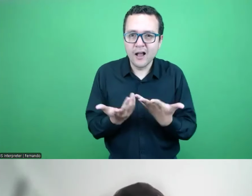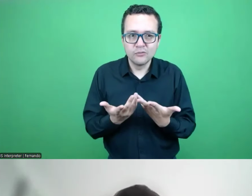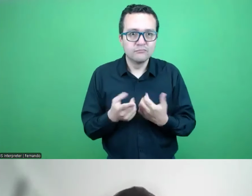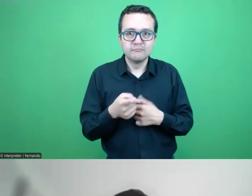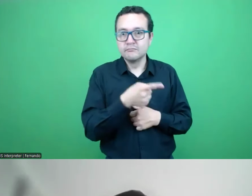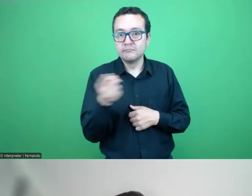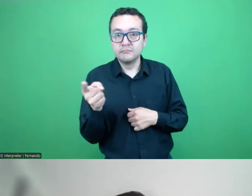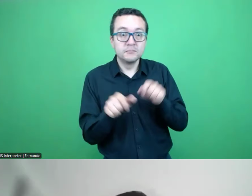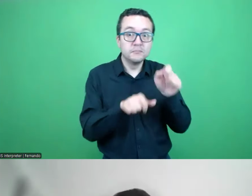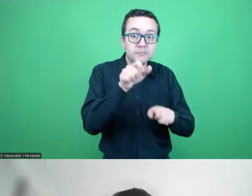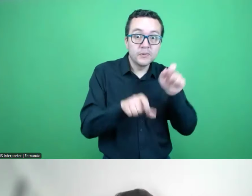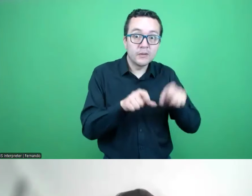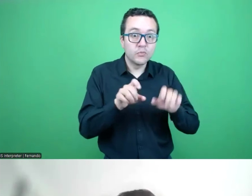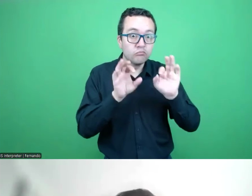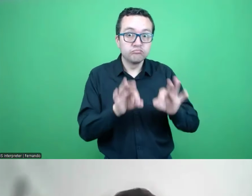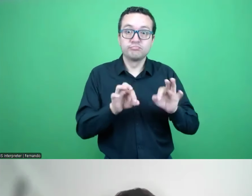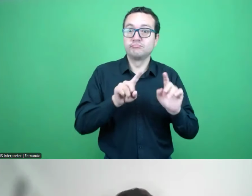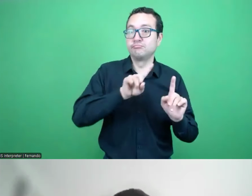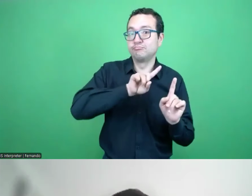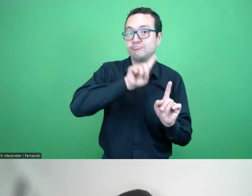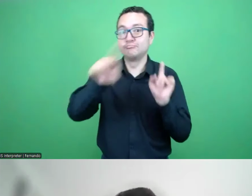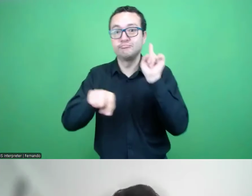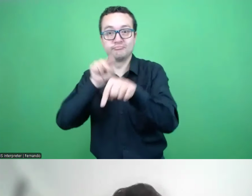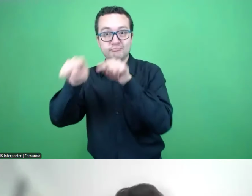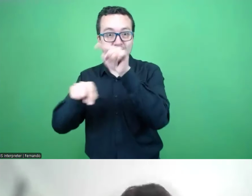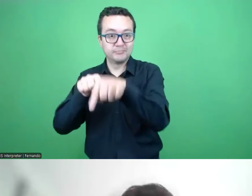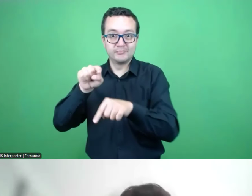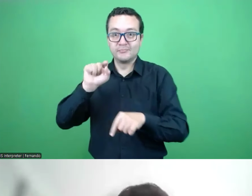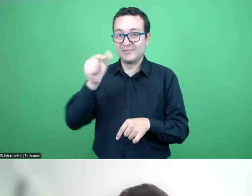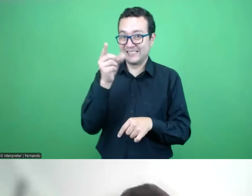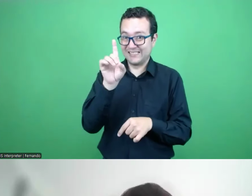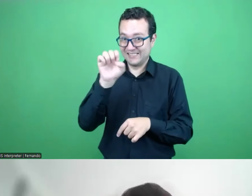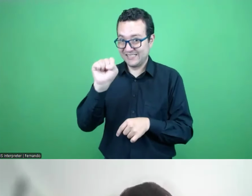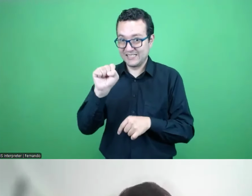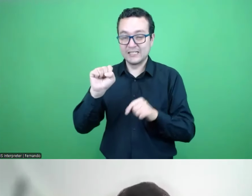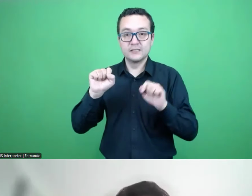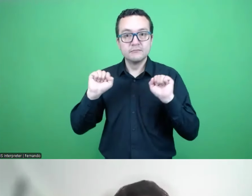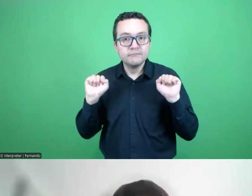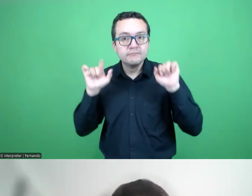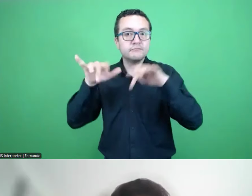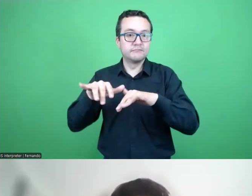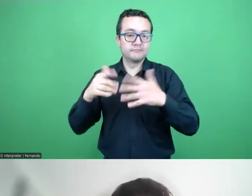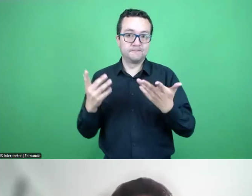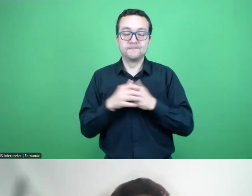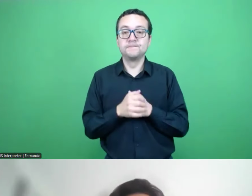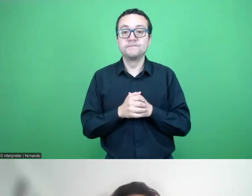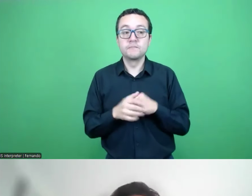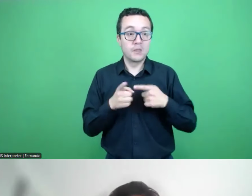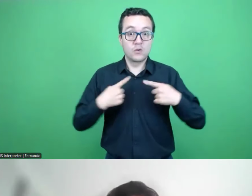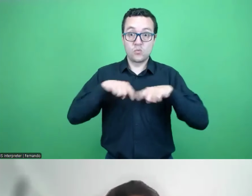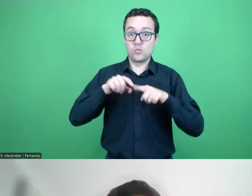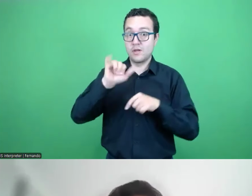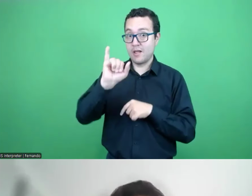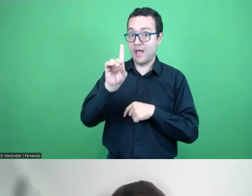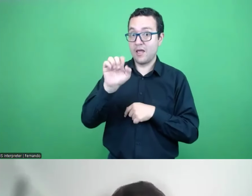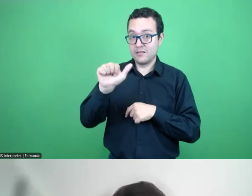fund roughly 200 people and OPD representatives to attend the Global Disability Summit. We